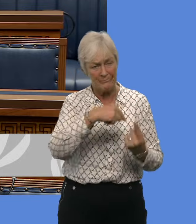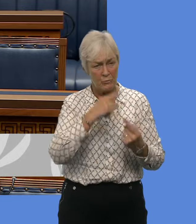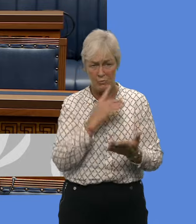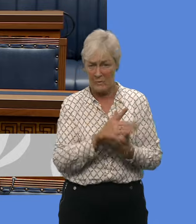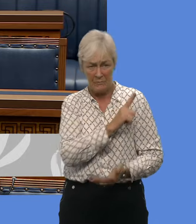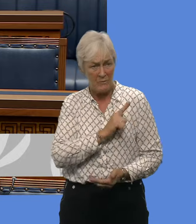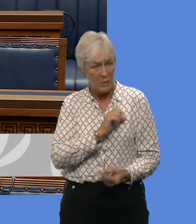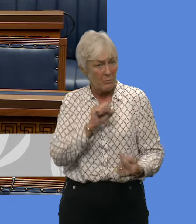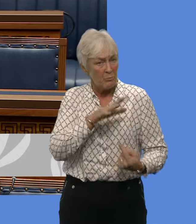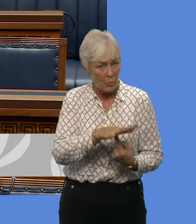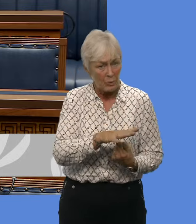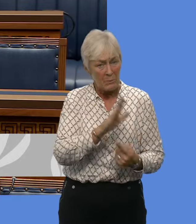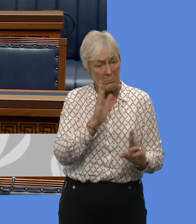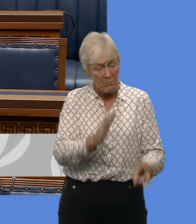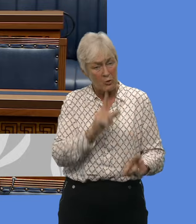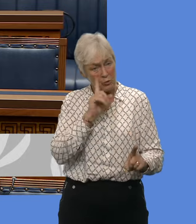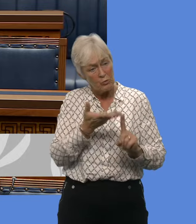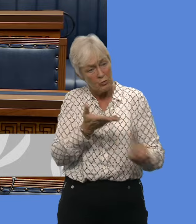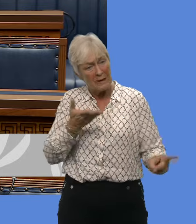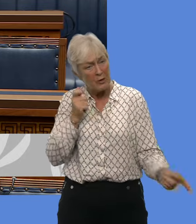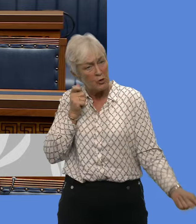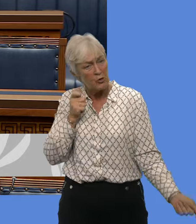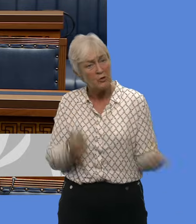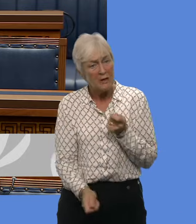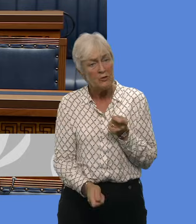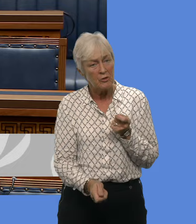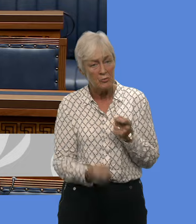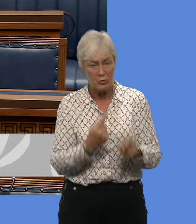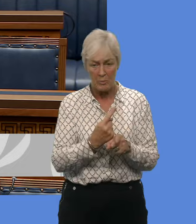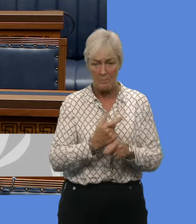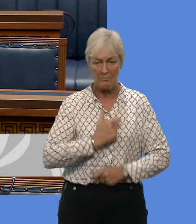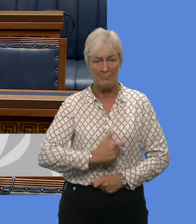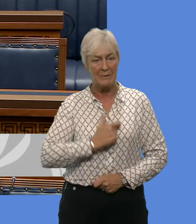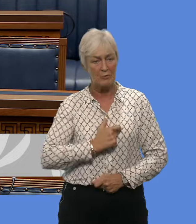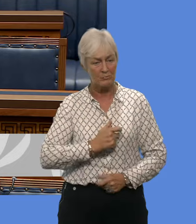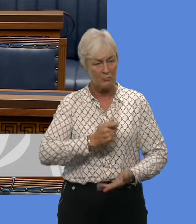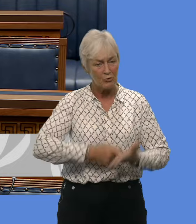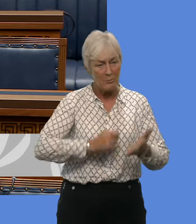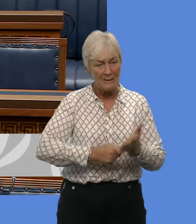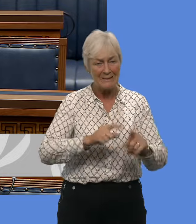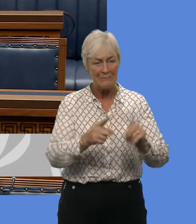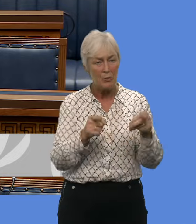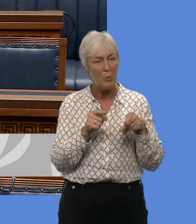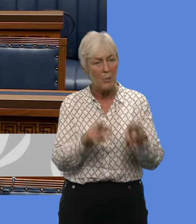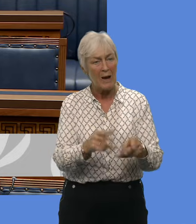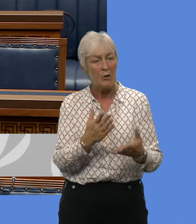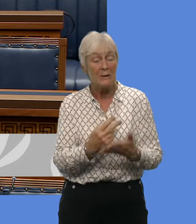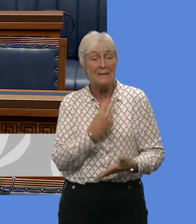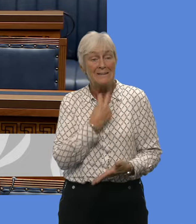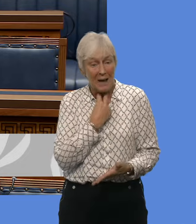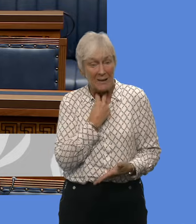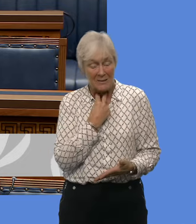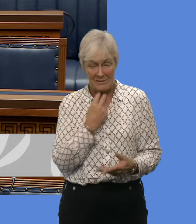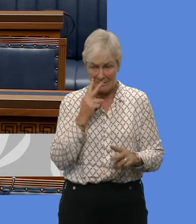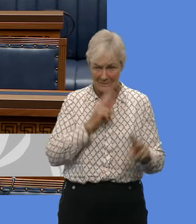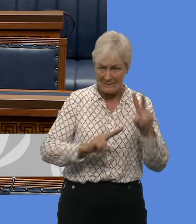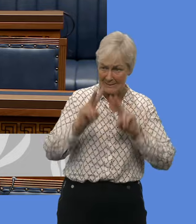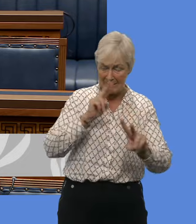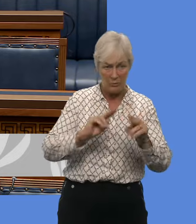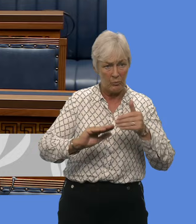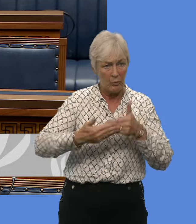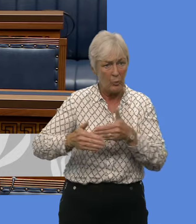course, we must recognise those changes, as I've mentioned, in consumer shopping in recent times, and it's very sad to hear, and we all have examples